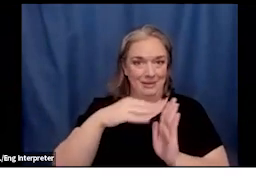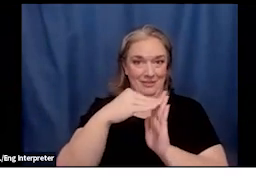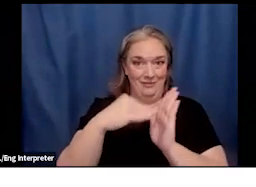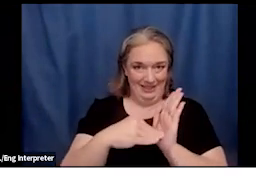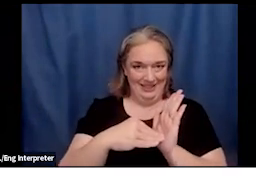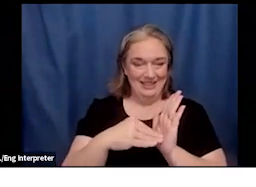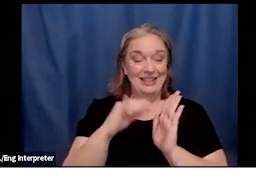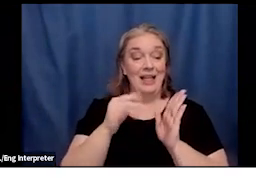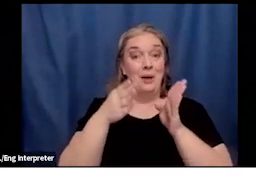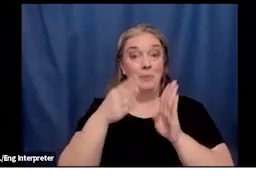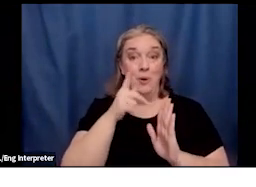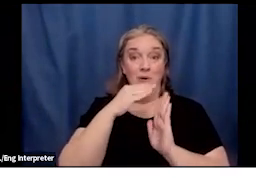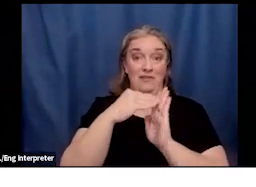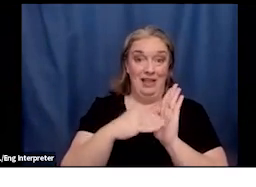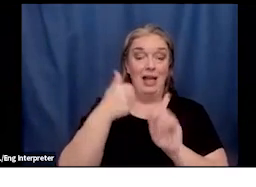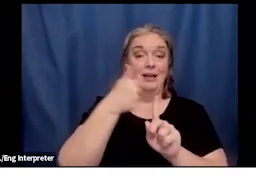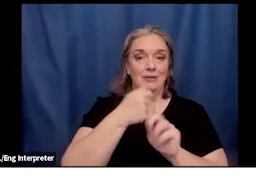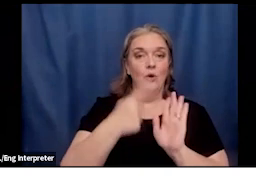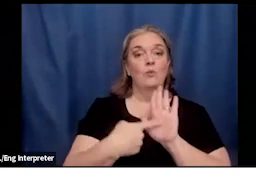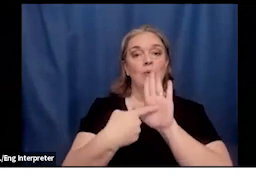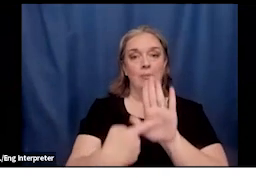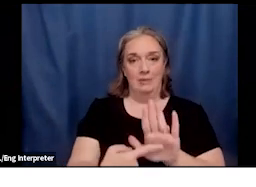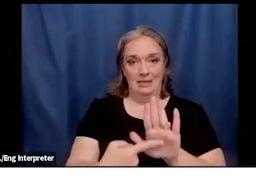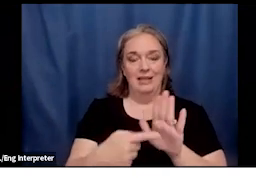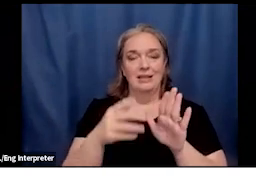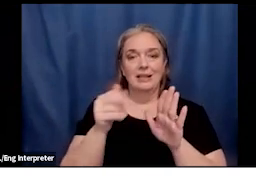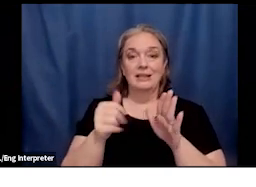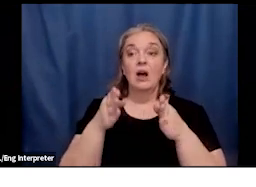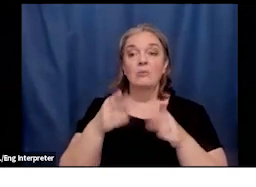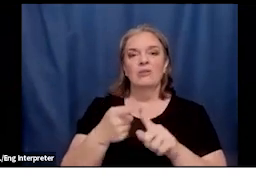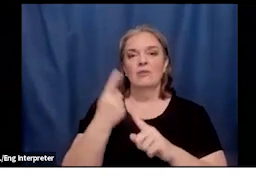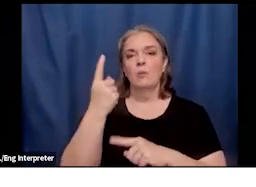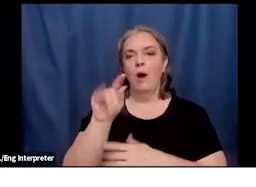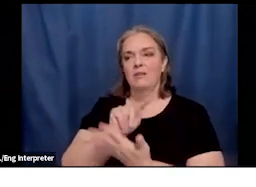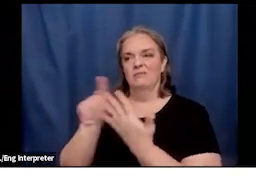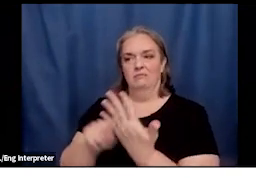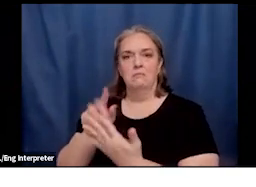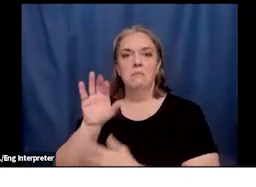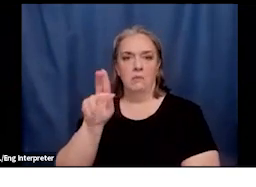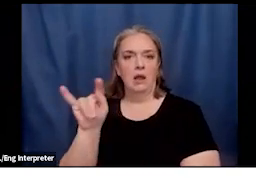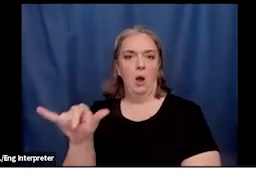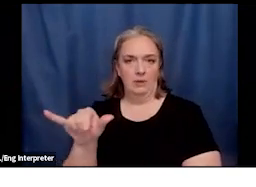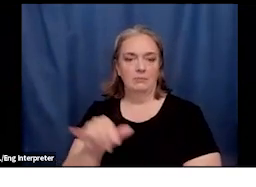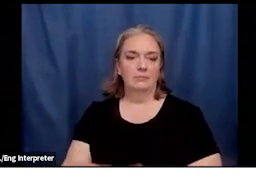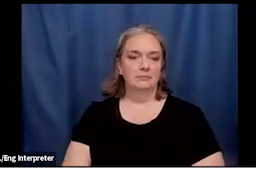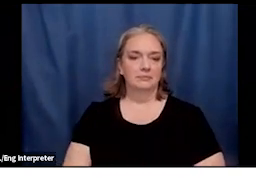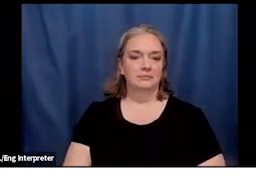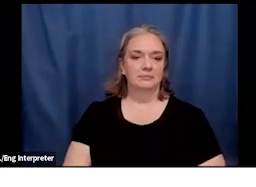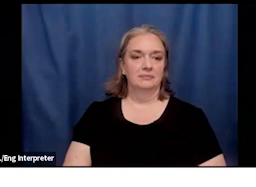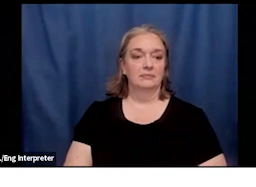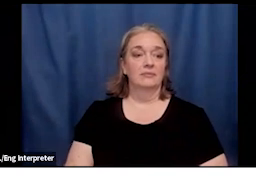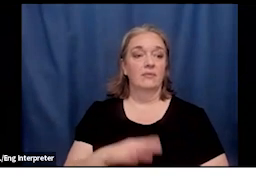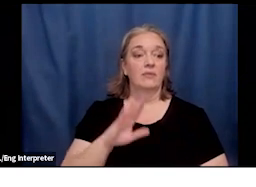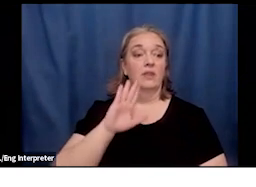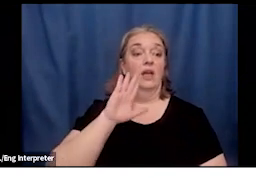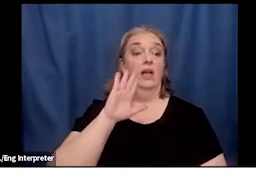is representing an organization or community group within those counties that we listed before. That your project or program will take place